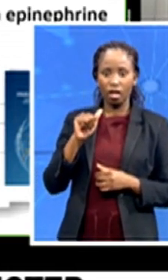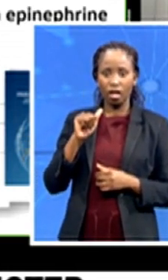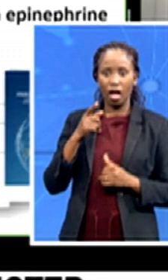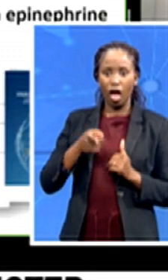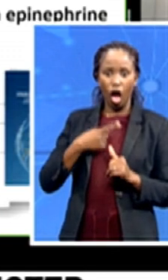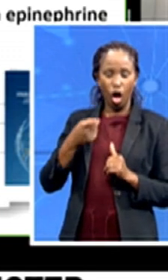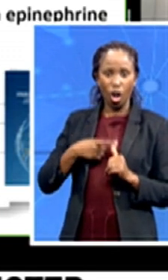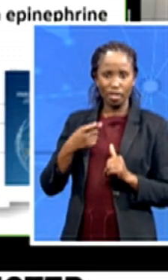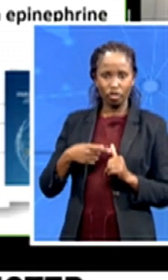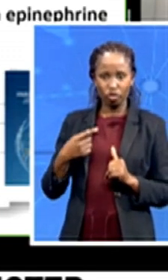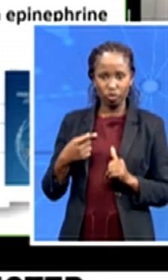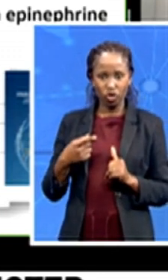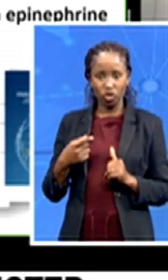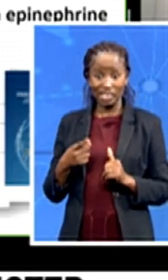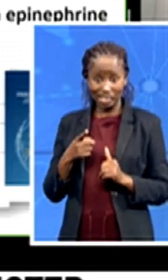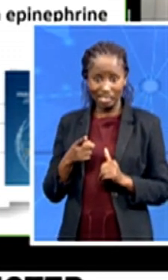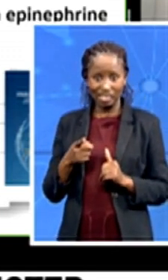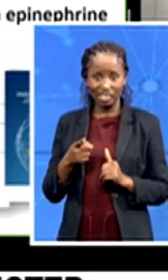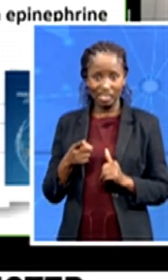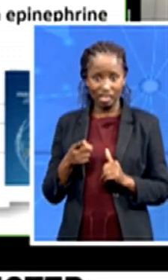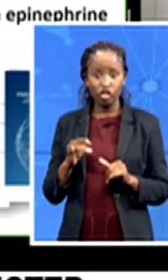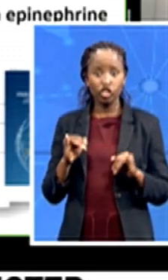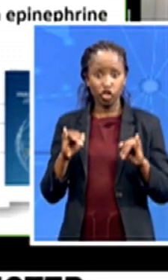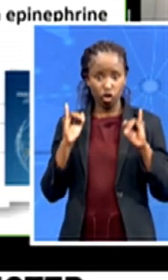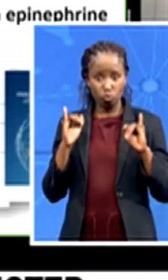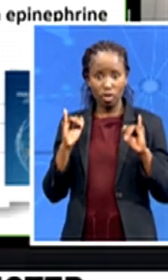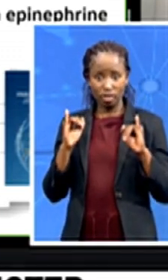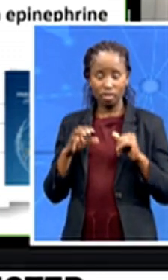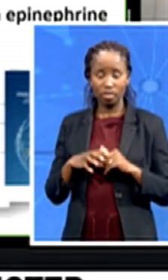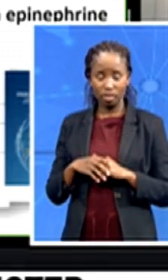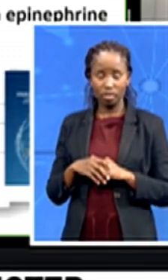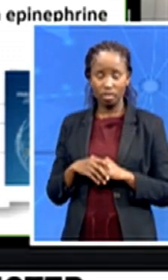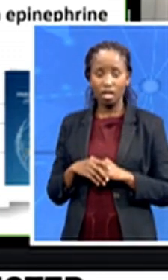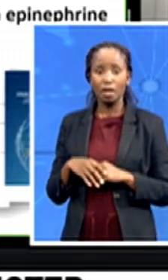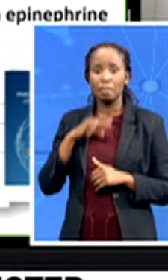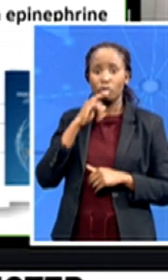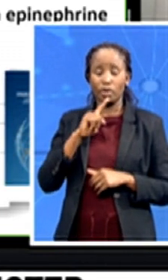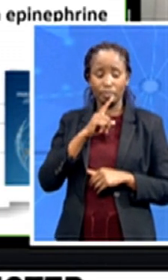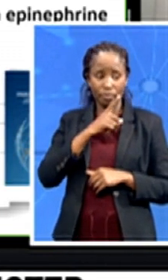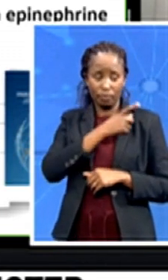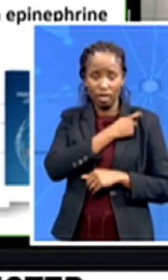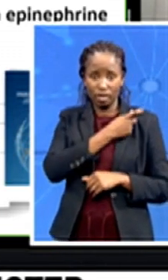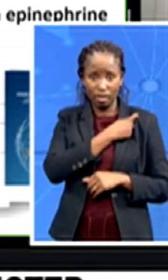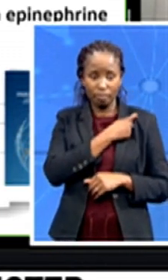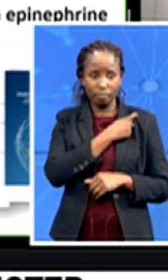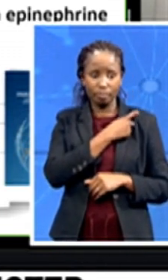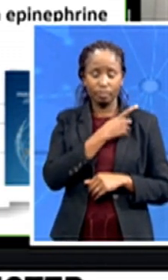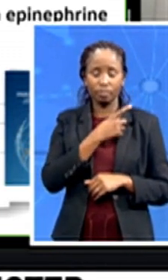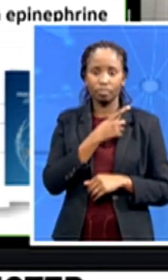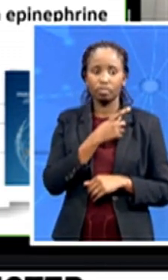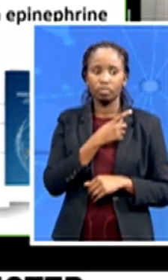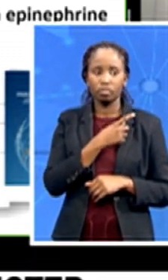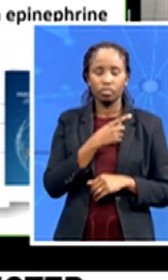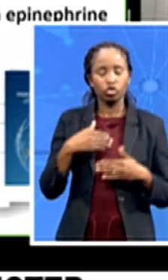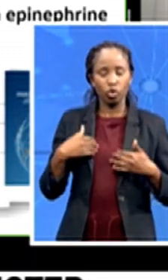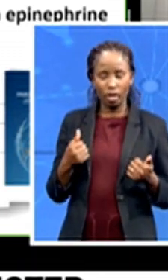reaction. And that means that the vaccine recipient is allergic to one of the ingredients or the excipients in